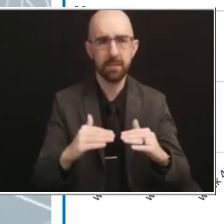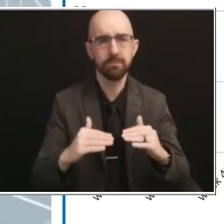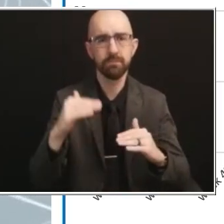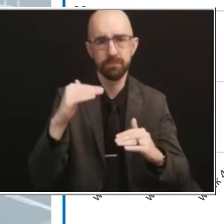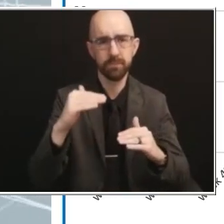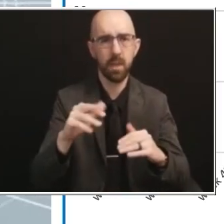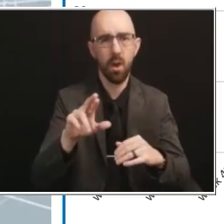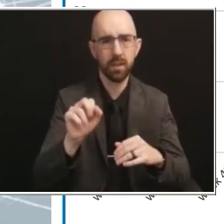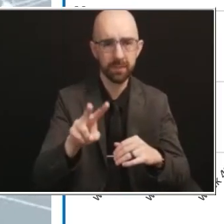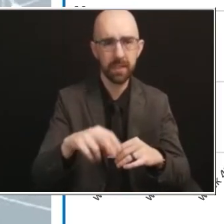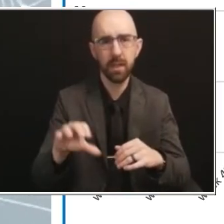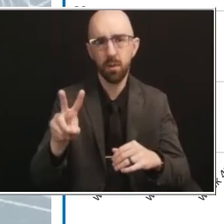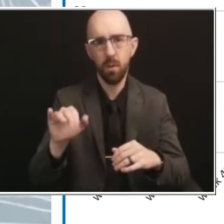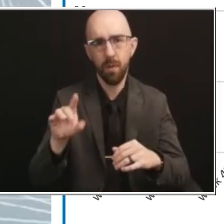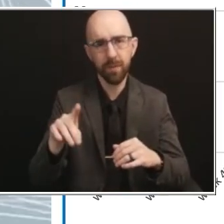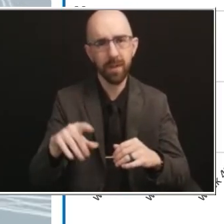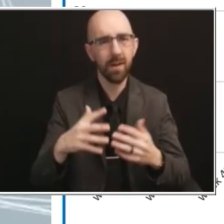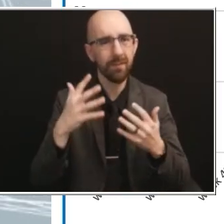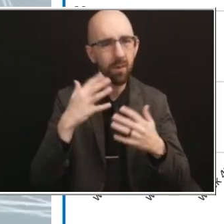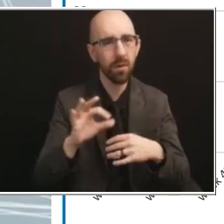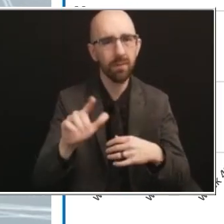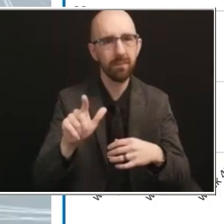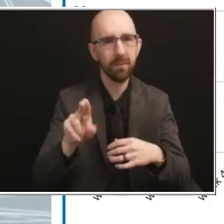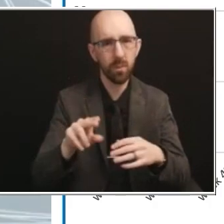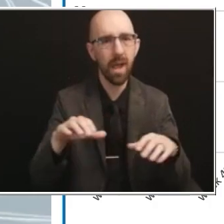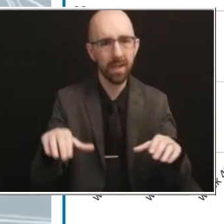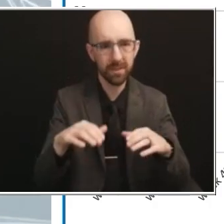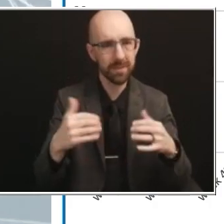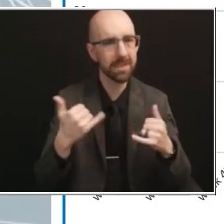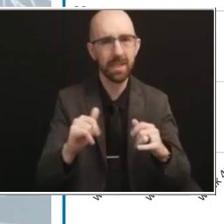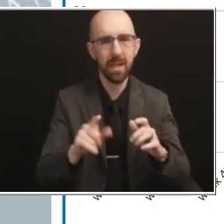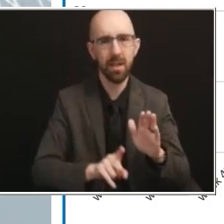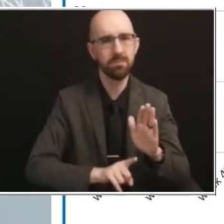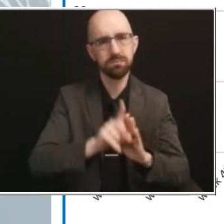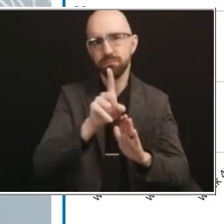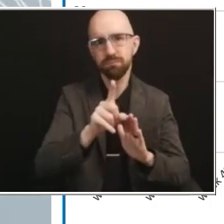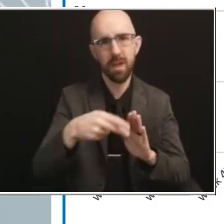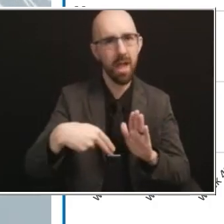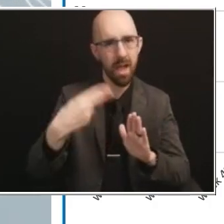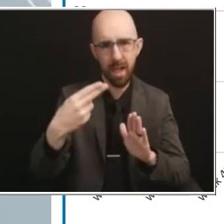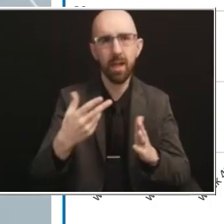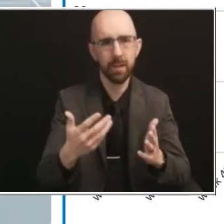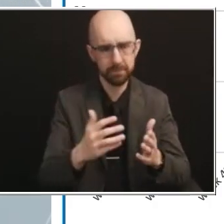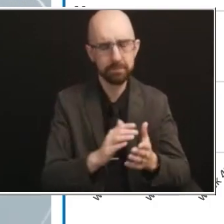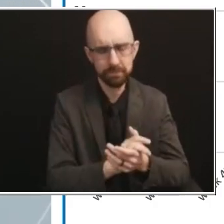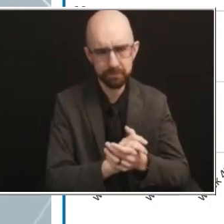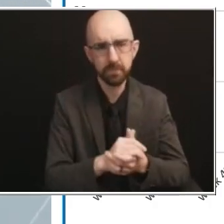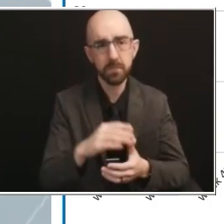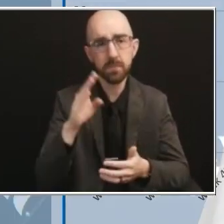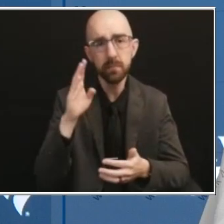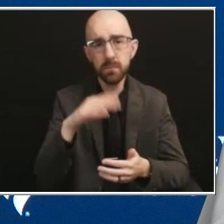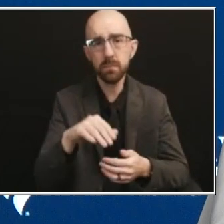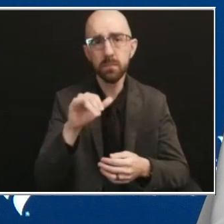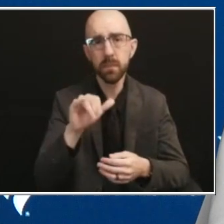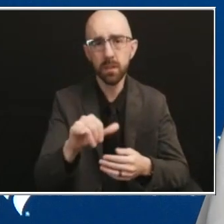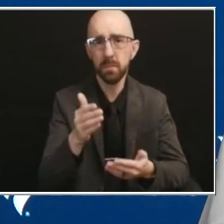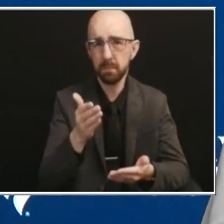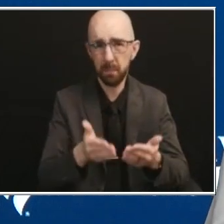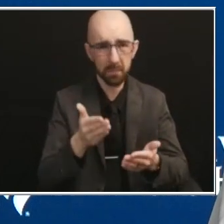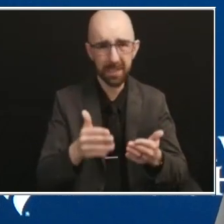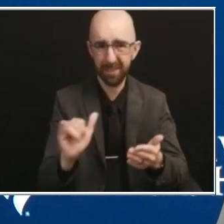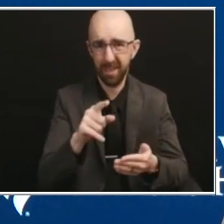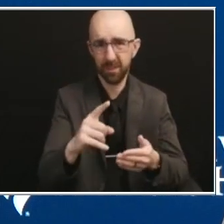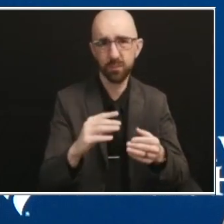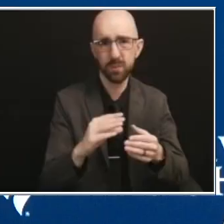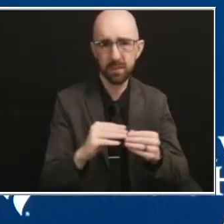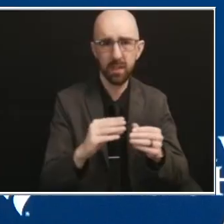But unfortunately, influenza activity still remains high. And we know that probably, like you said, I